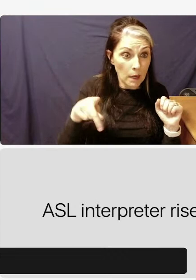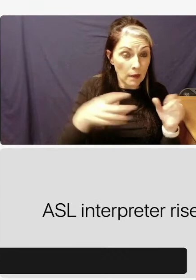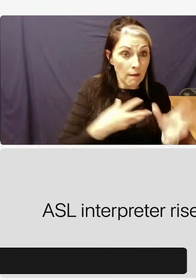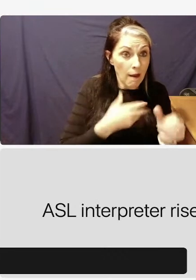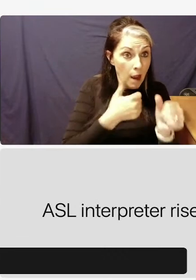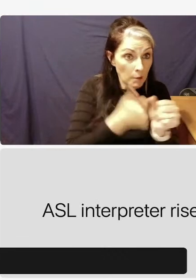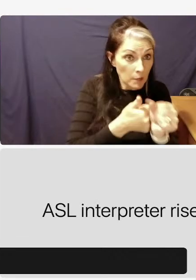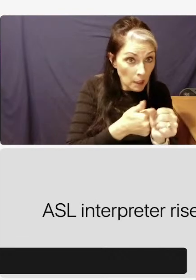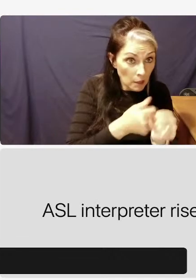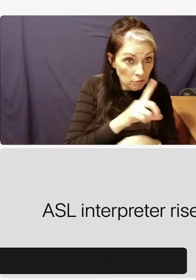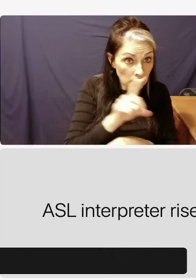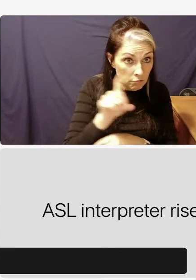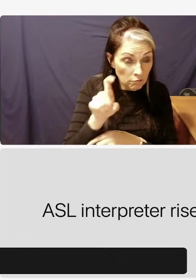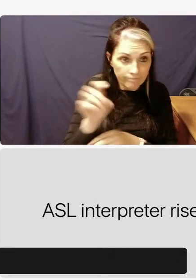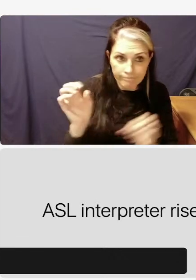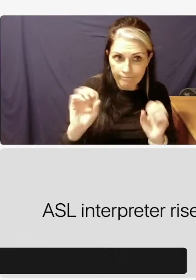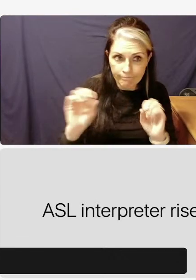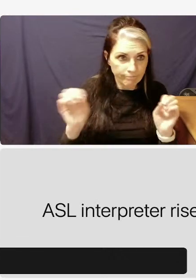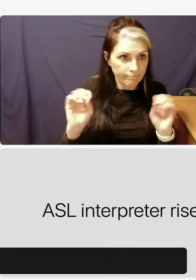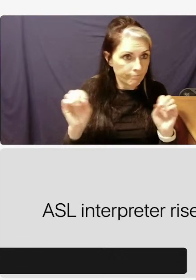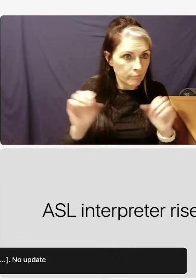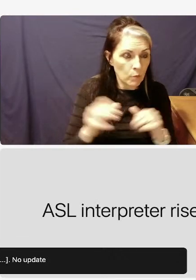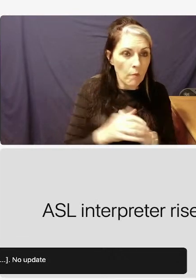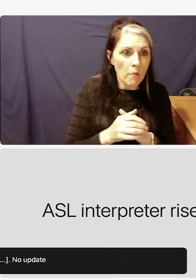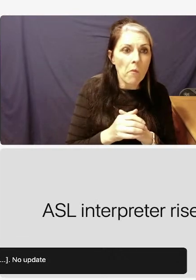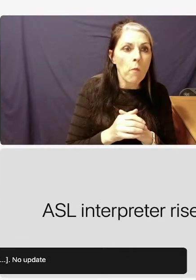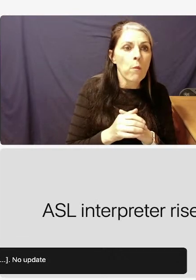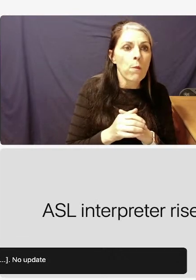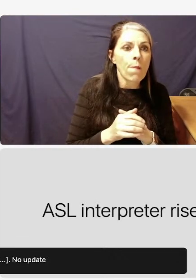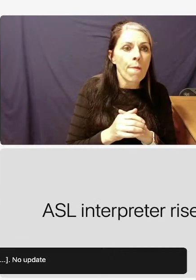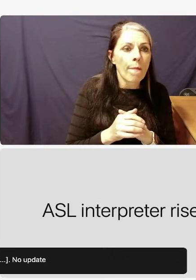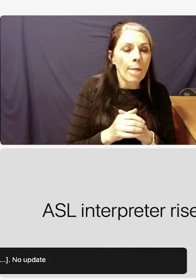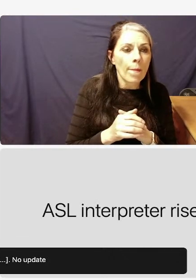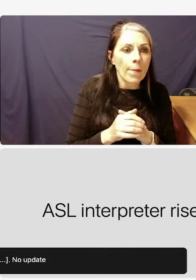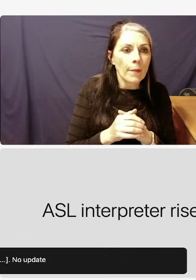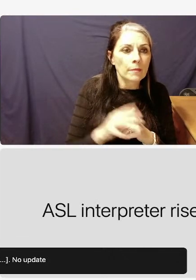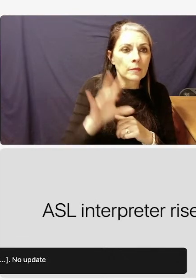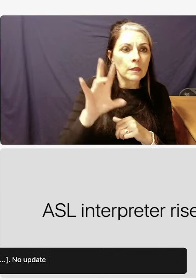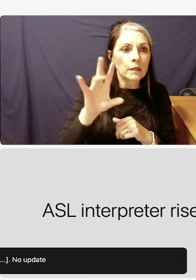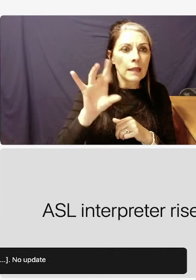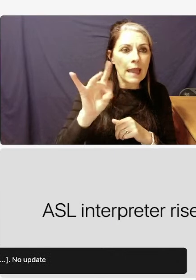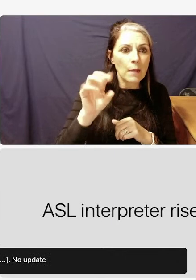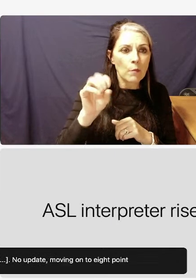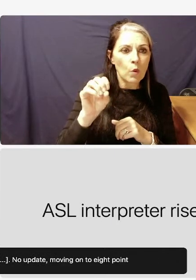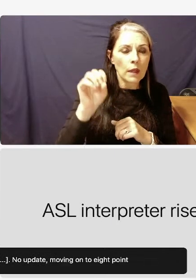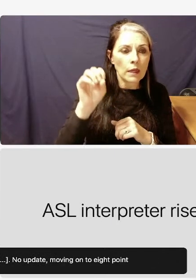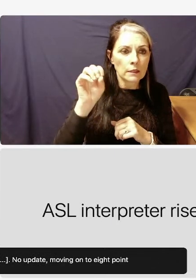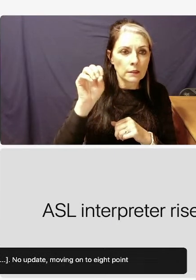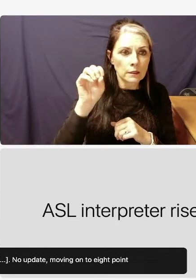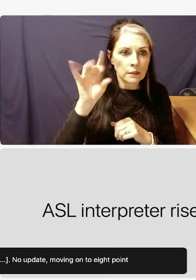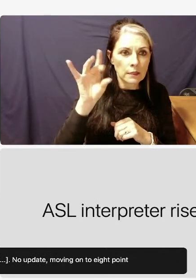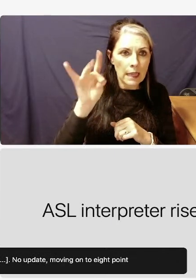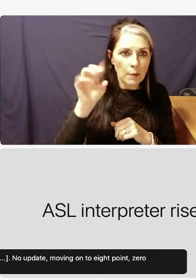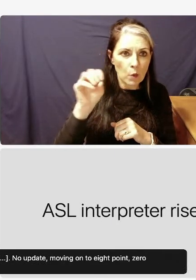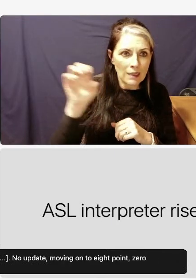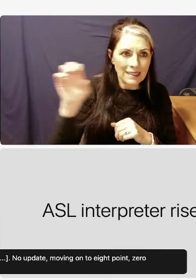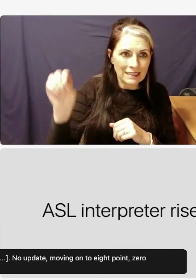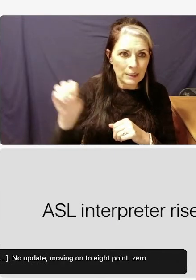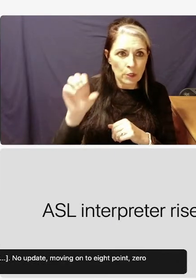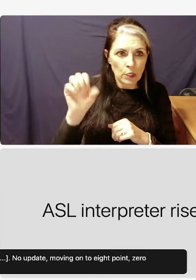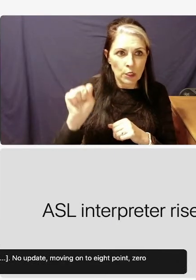update no update moving on to 8.0 superintendents communicate